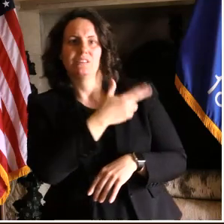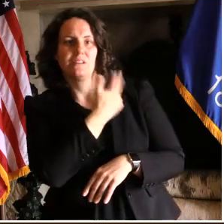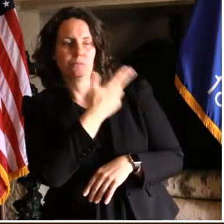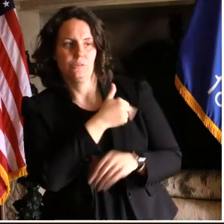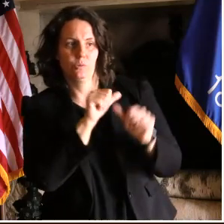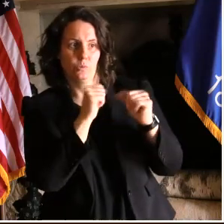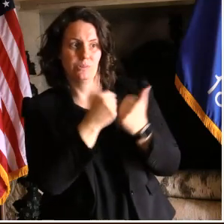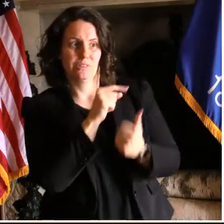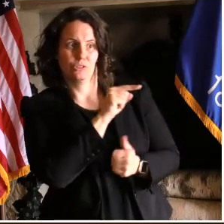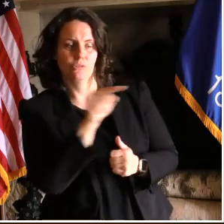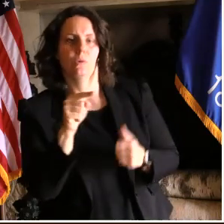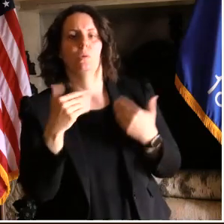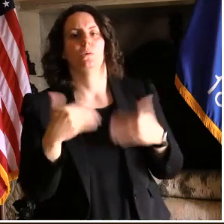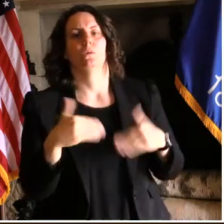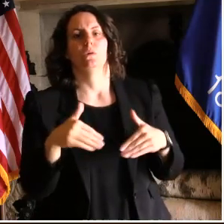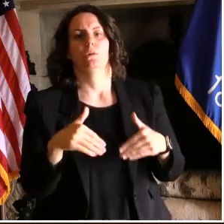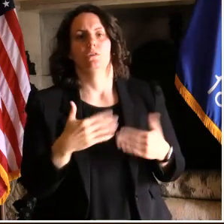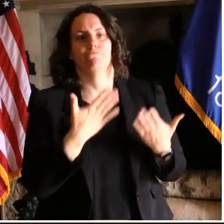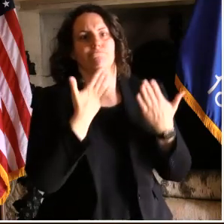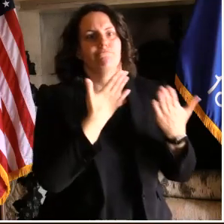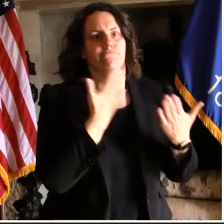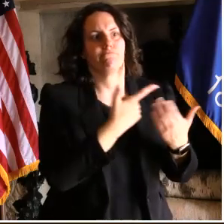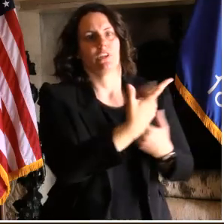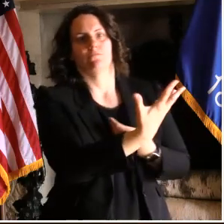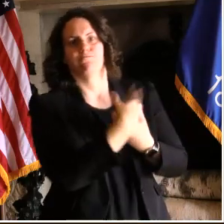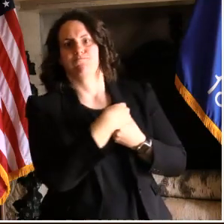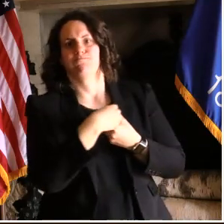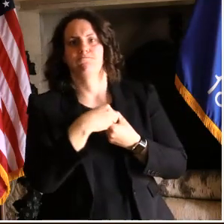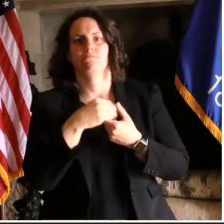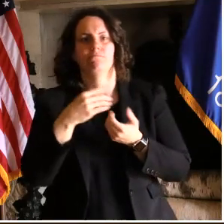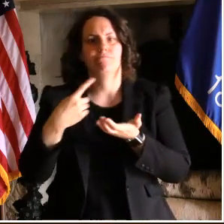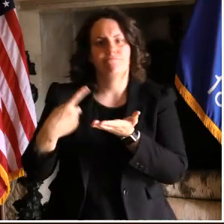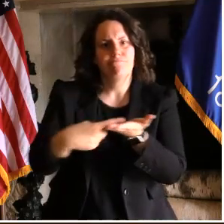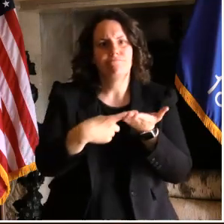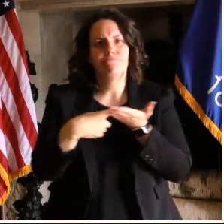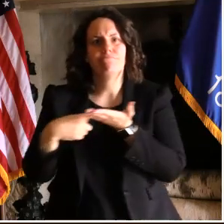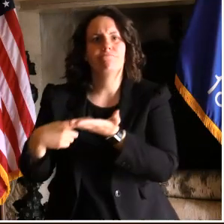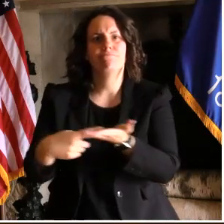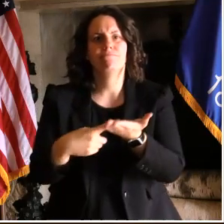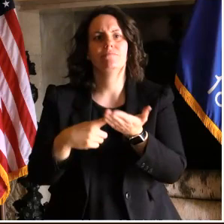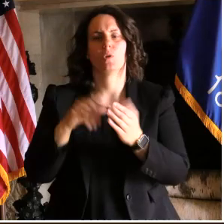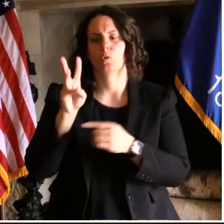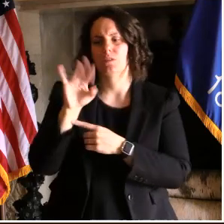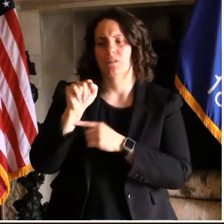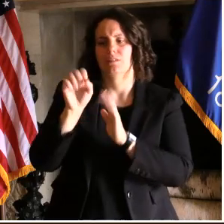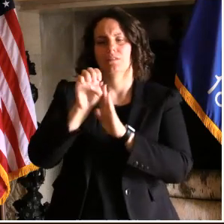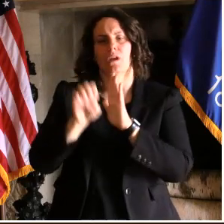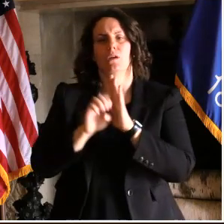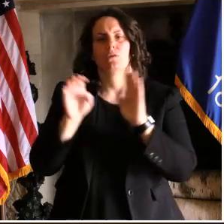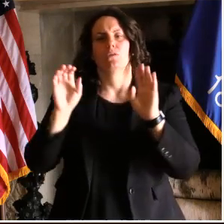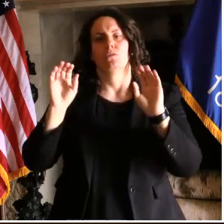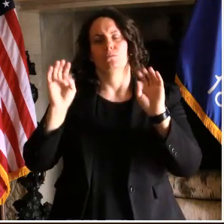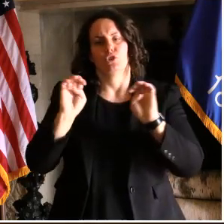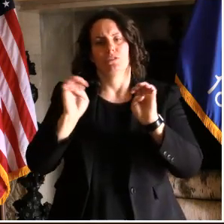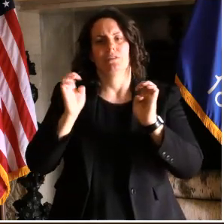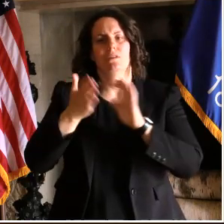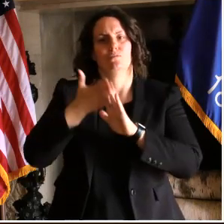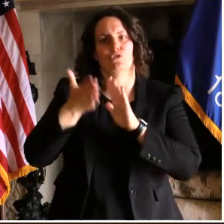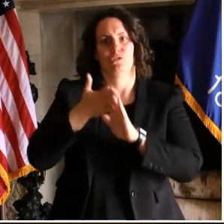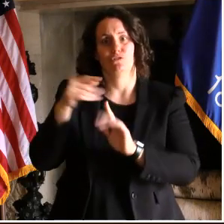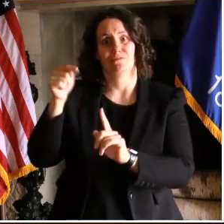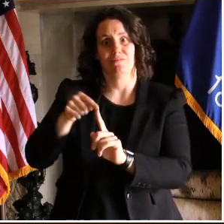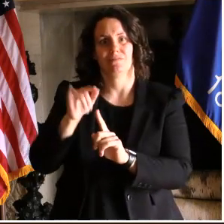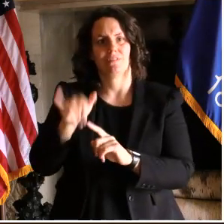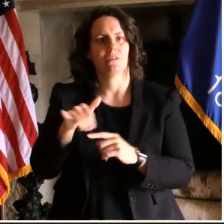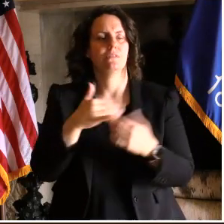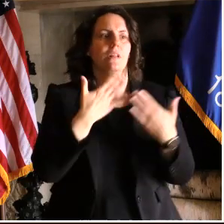of the State Emergency Operations Center. I'm deeply grateful for all that they would do to step up to the plate this